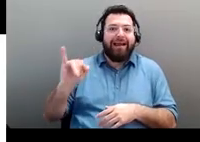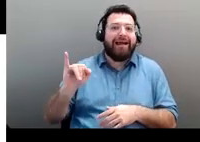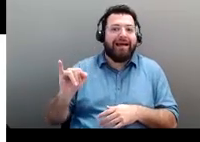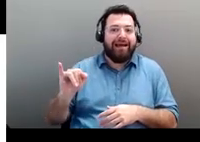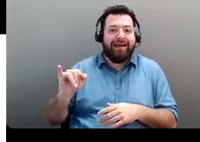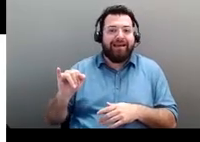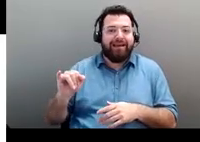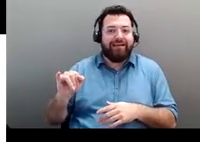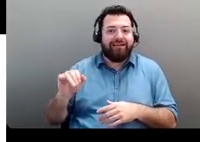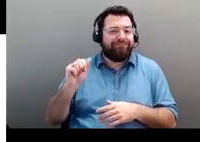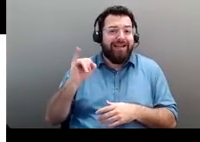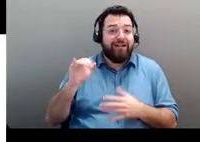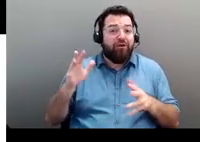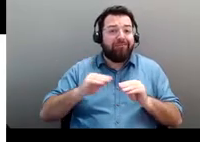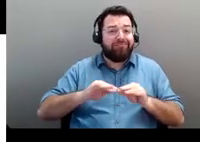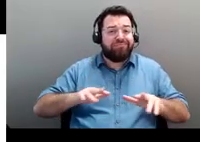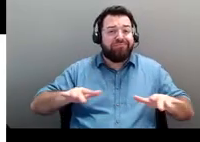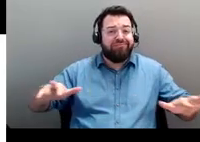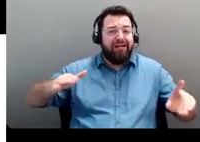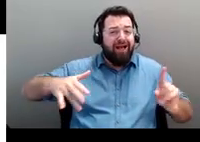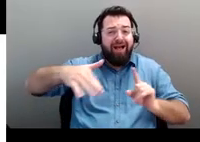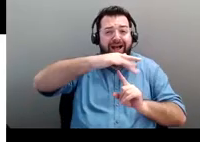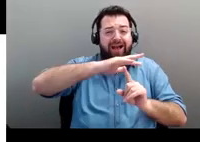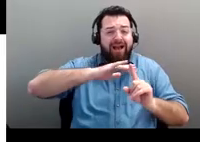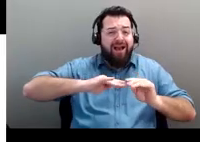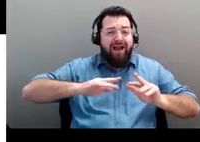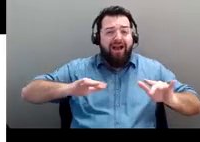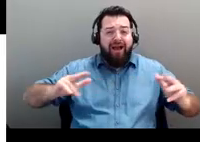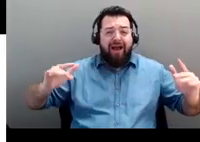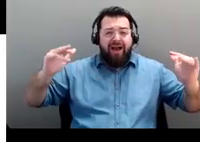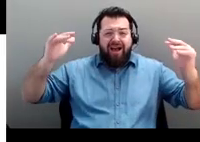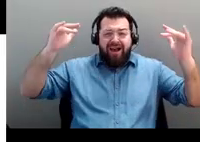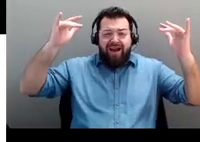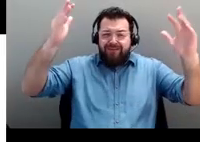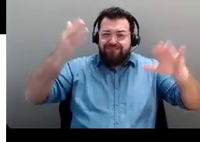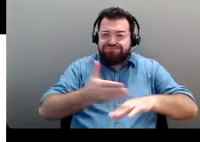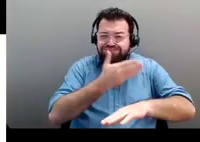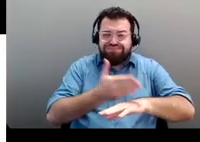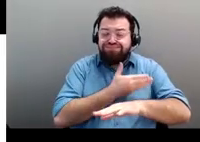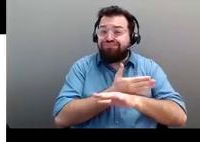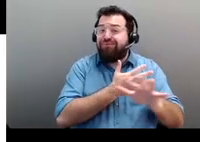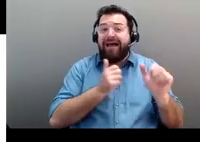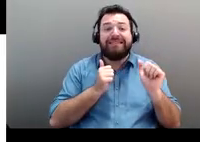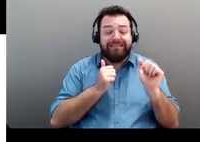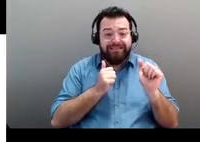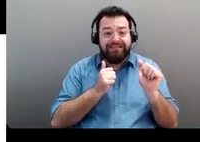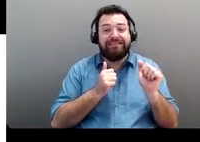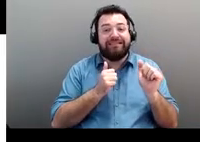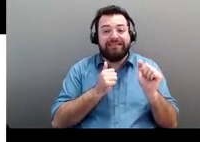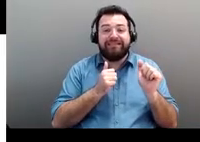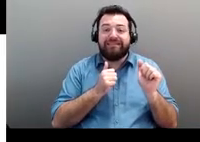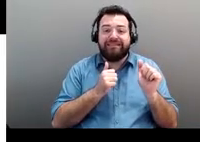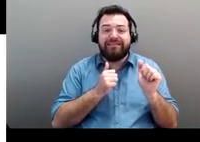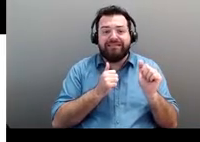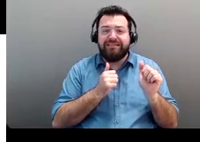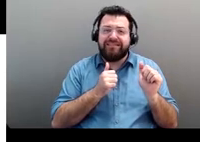widespread, and it's rapidly advancing. I think at very alarming rates, and